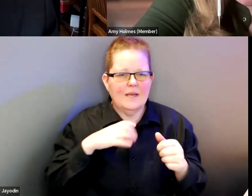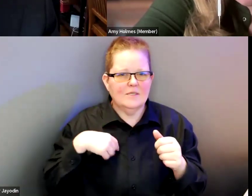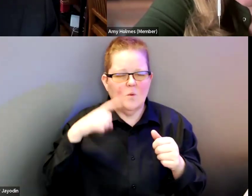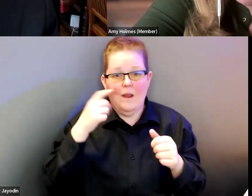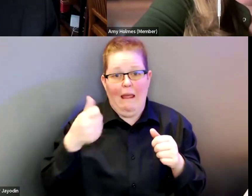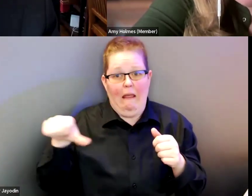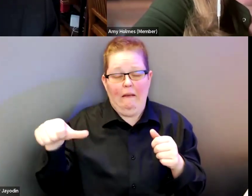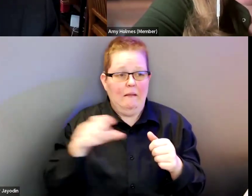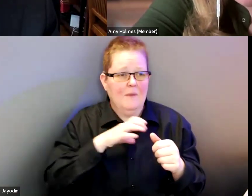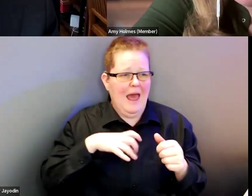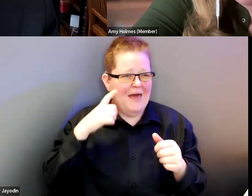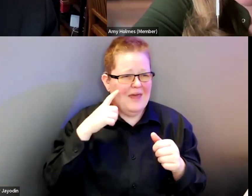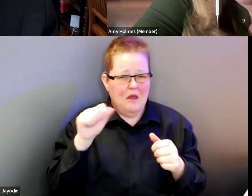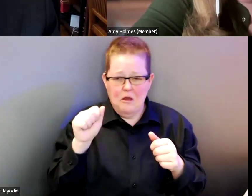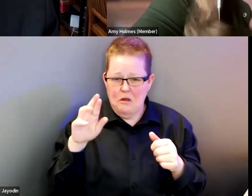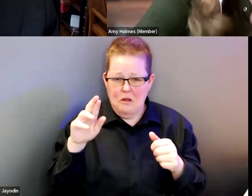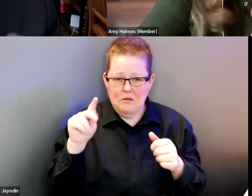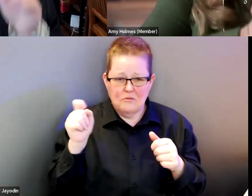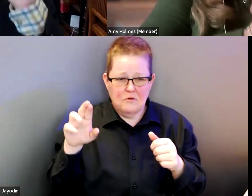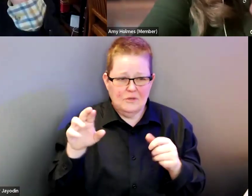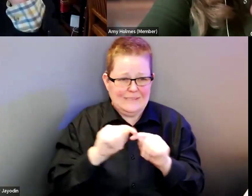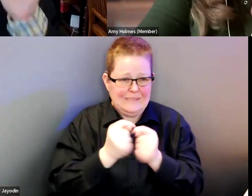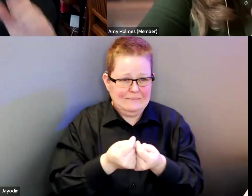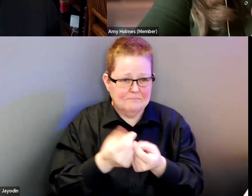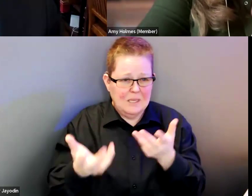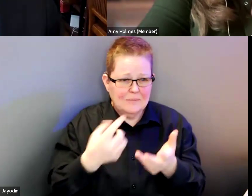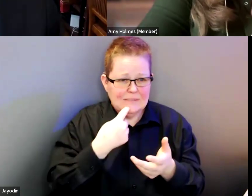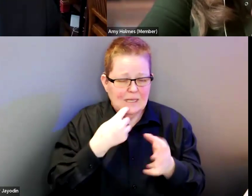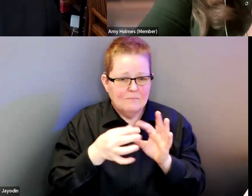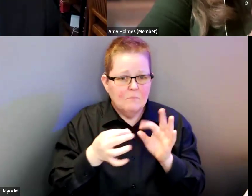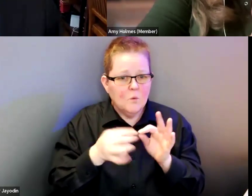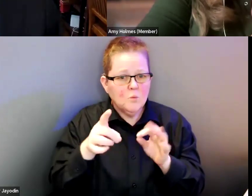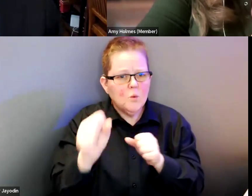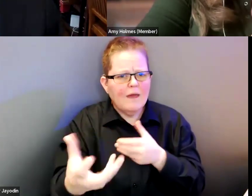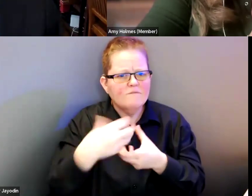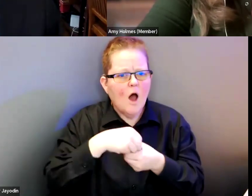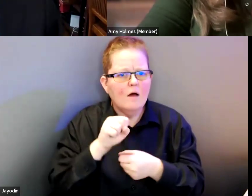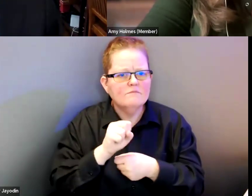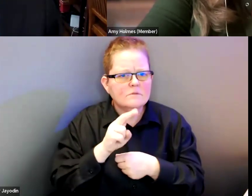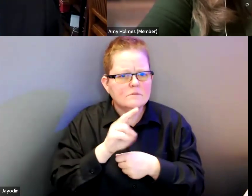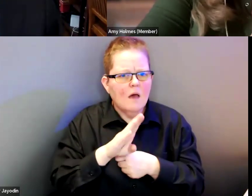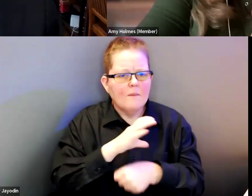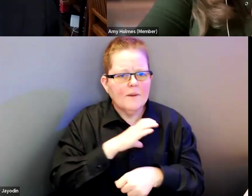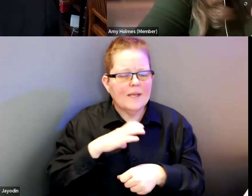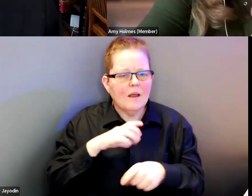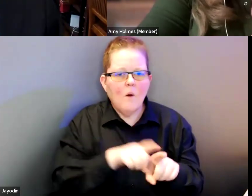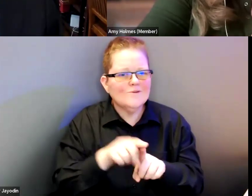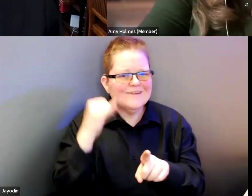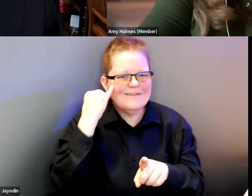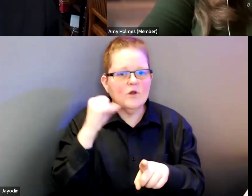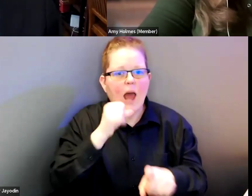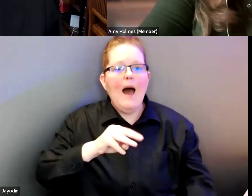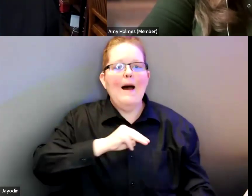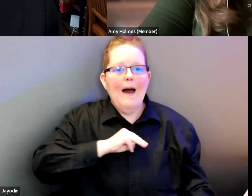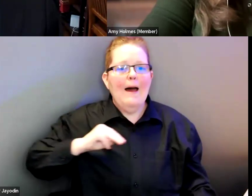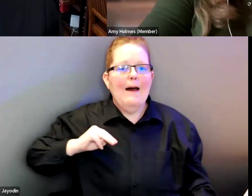from Arthur's team may have shared this, but you can be on a subcommittee, but you can also, if you're not a member of it, you can attend still. So